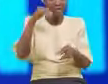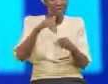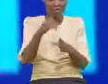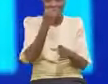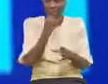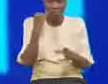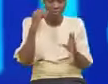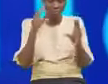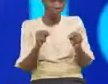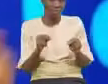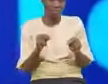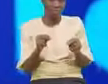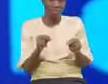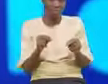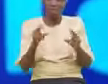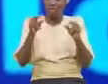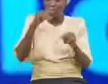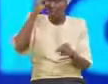Mereka mali Israel awe.